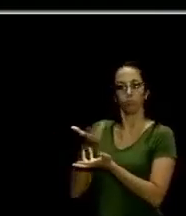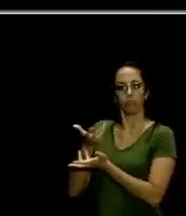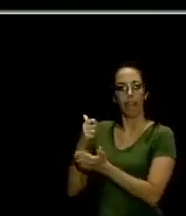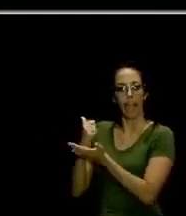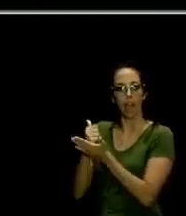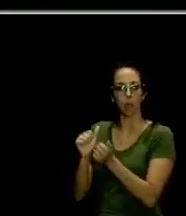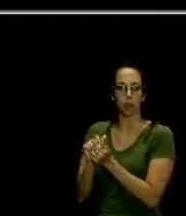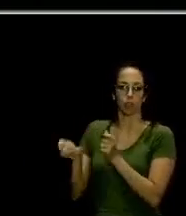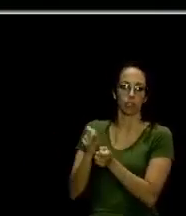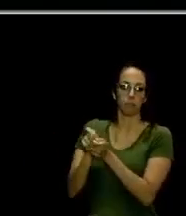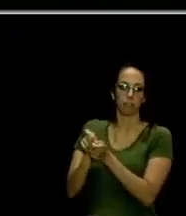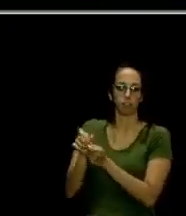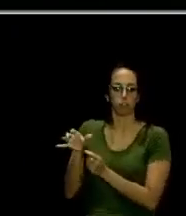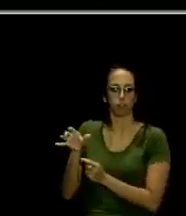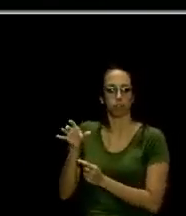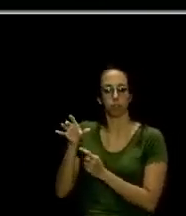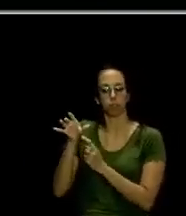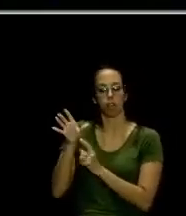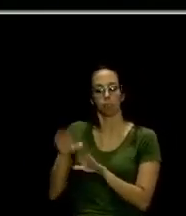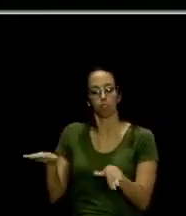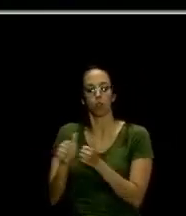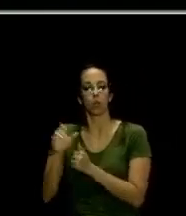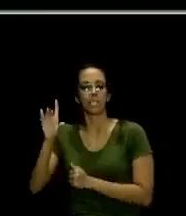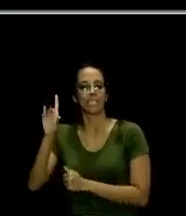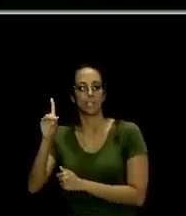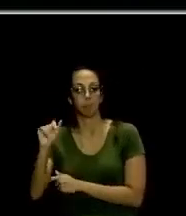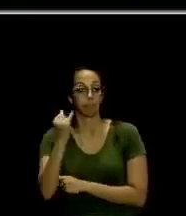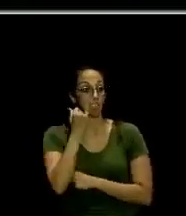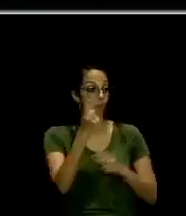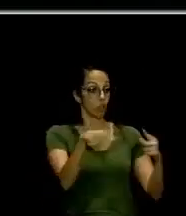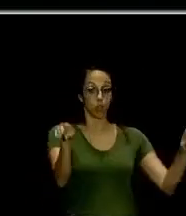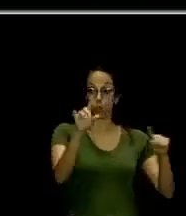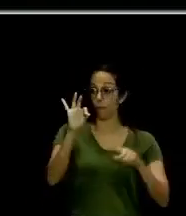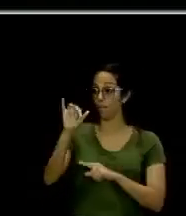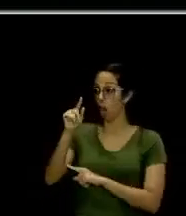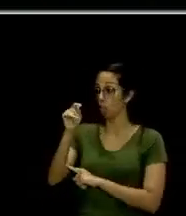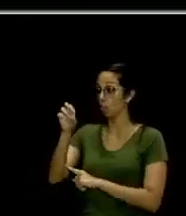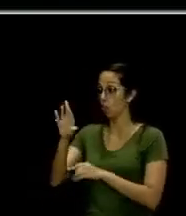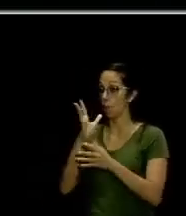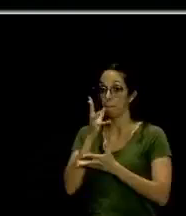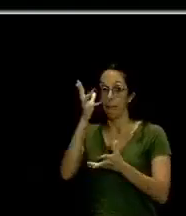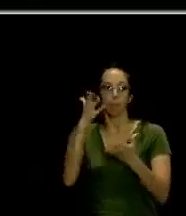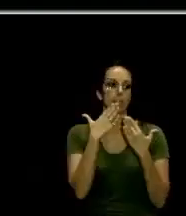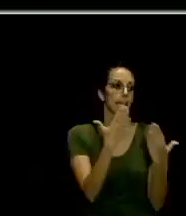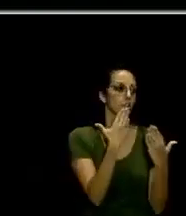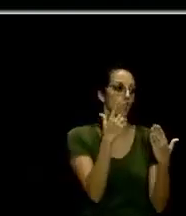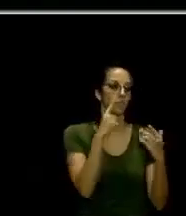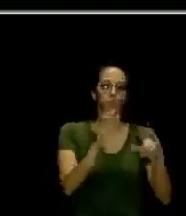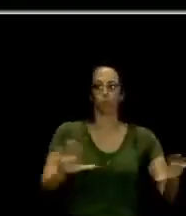first off, if you are a foster parent, thank you so much for what you do.